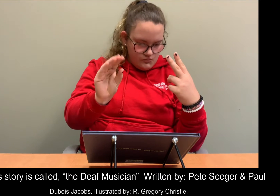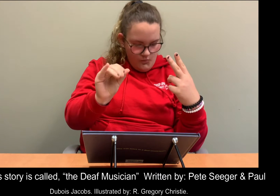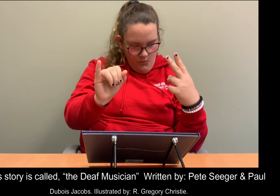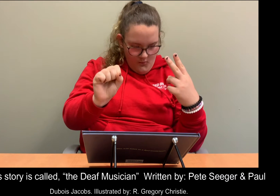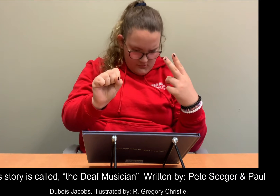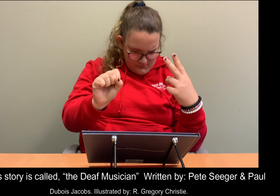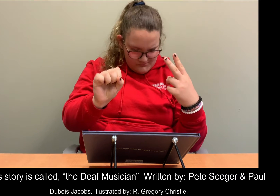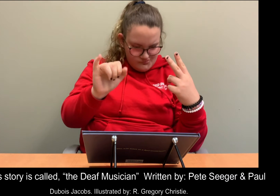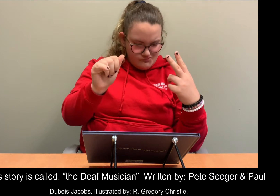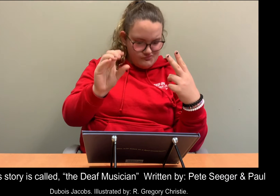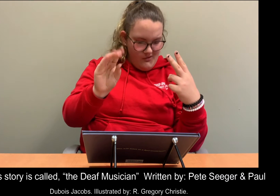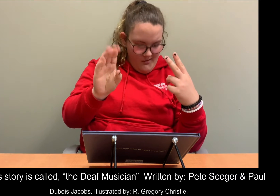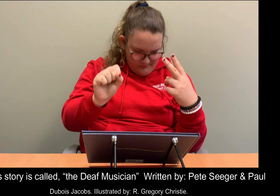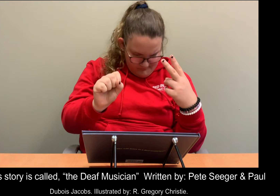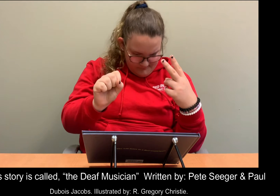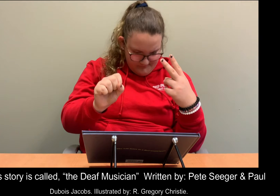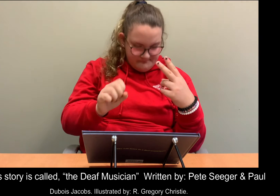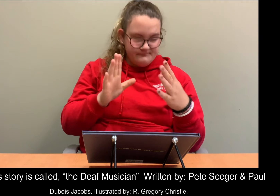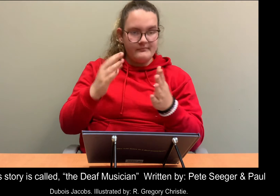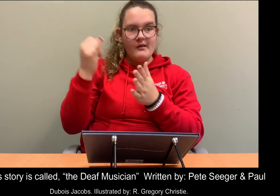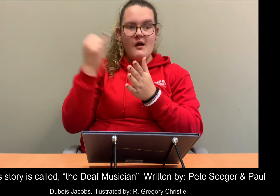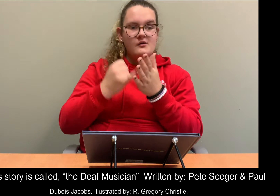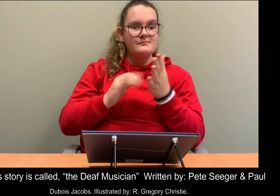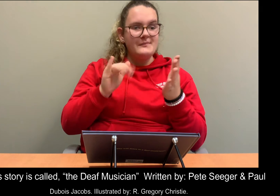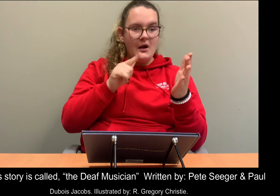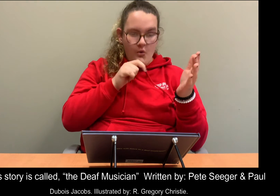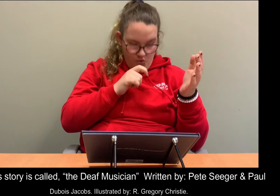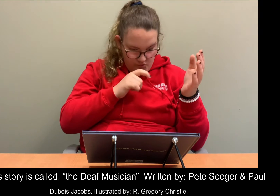Paul Dubois Jacobs.